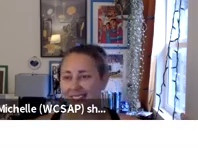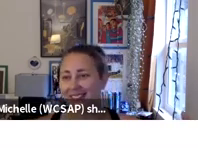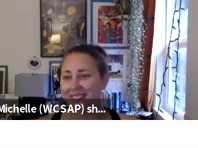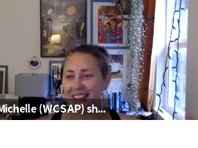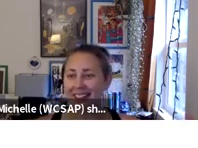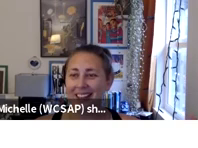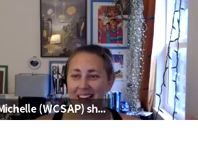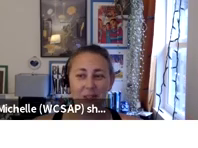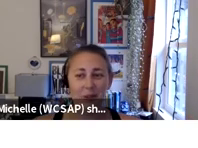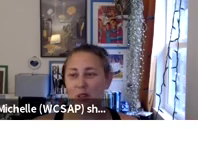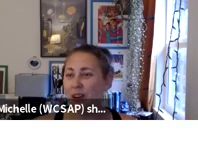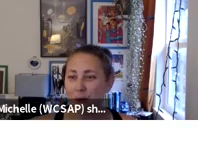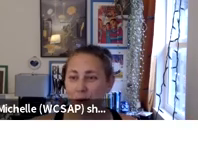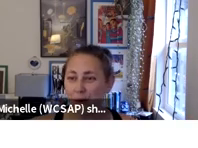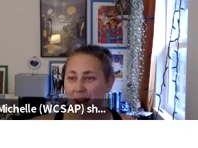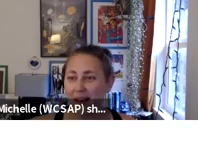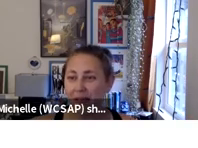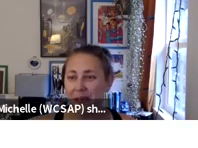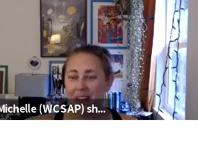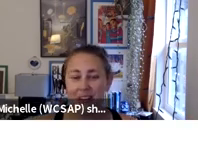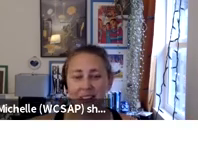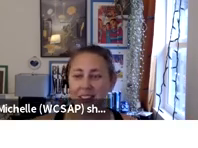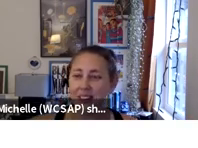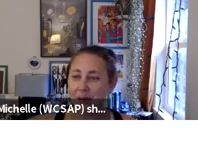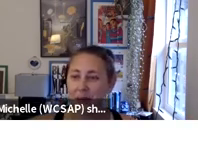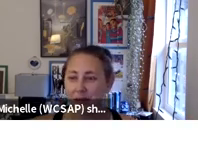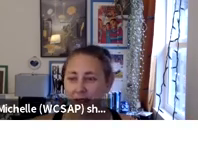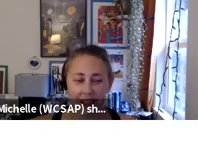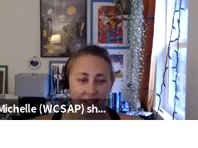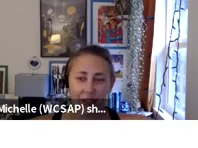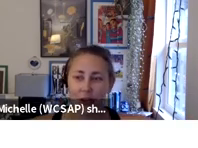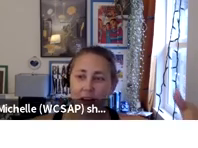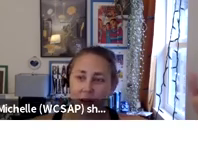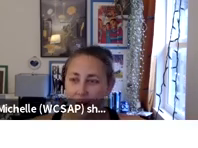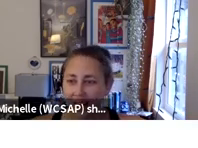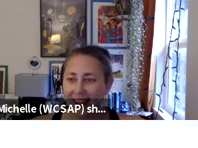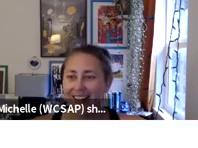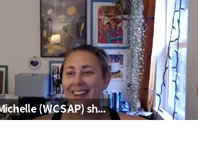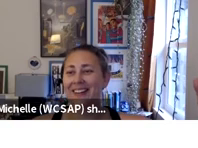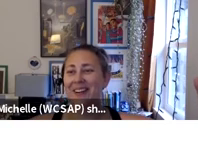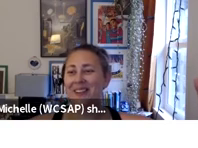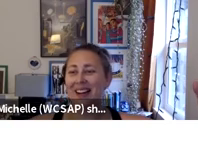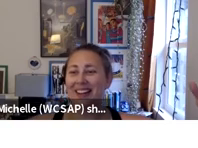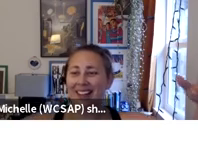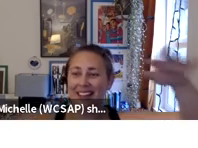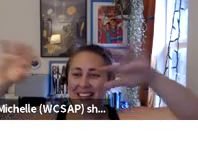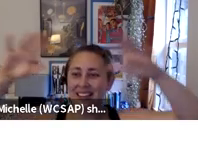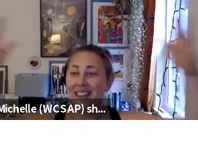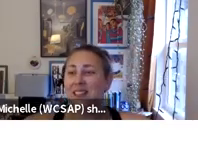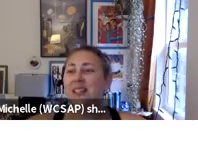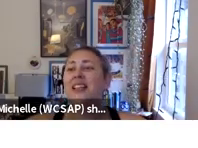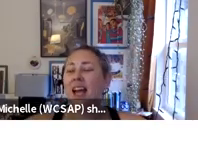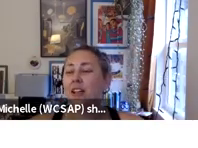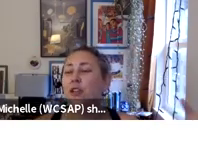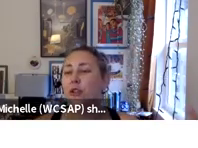Seattle. Here's the most straightforward way. Here's the scenic route. Here's the traffic way, you know, right? Like,